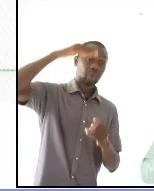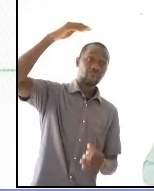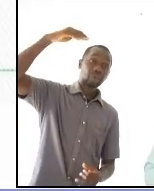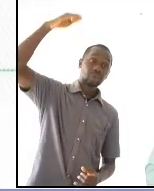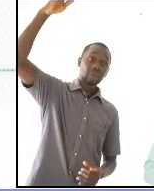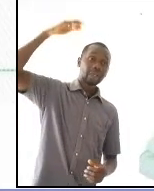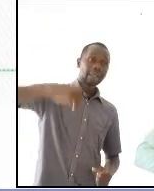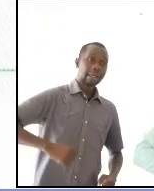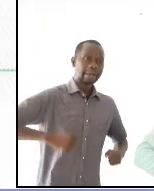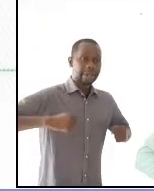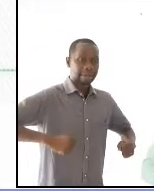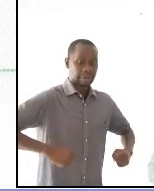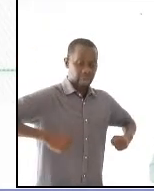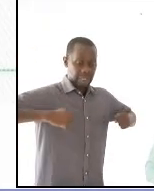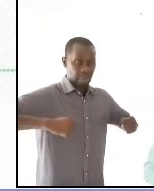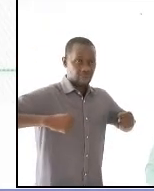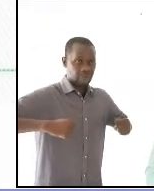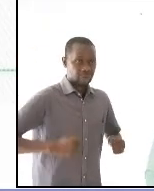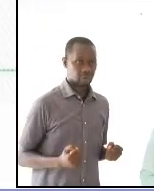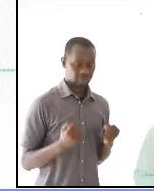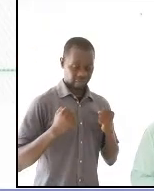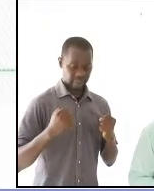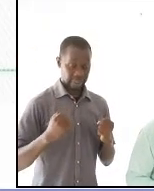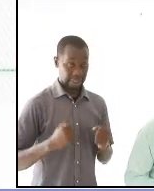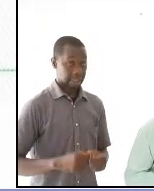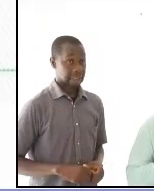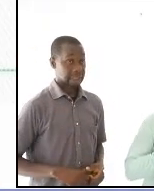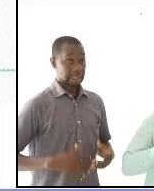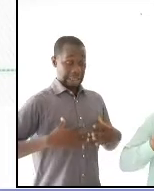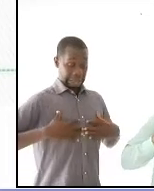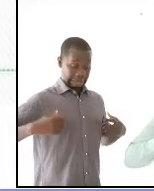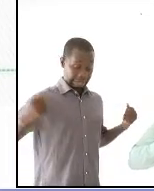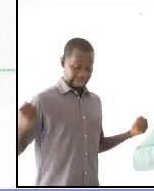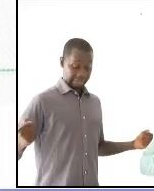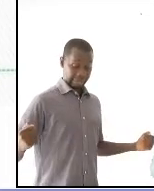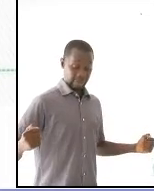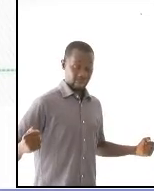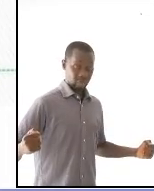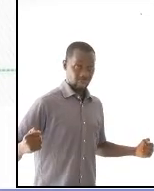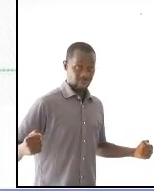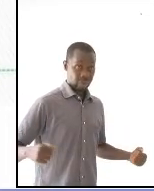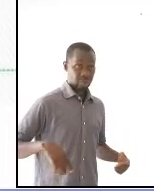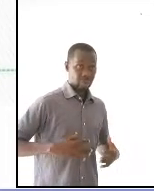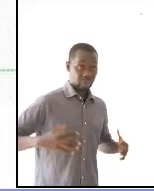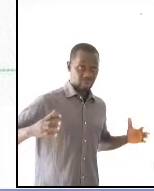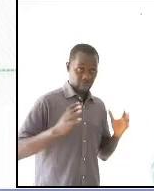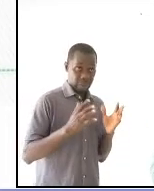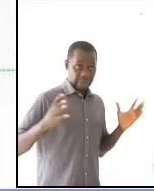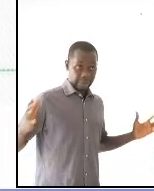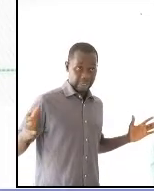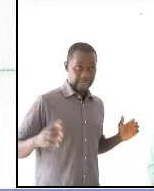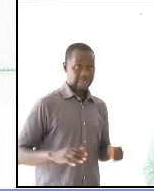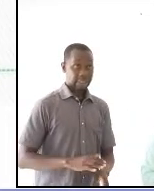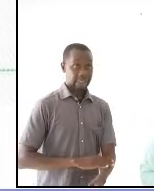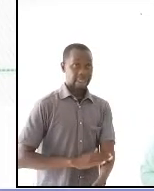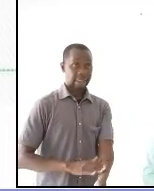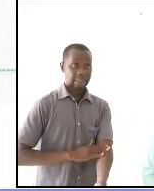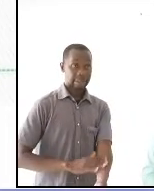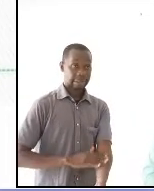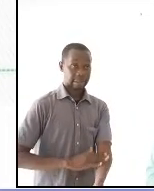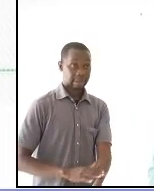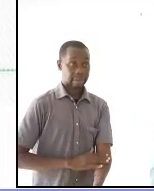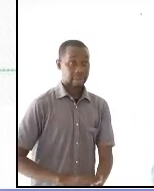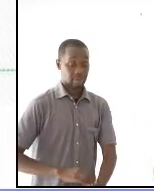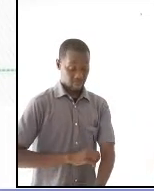grow bigger, develop bigger muscle, tougher. The chest becomes very broad and wide, and their skin is a little